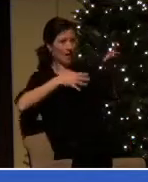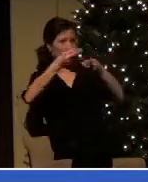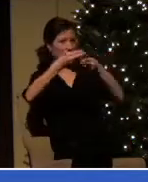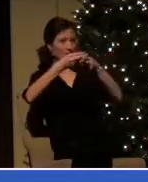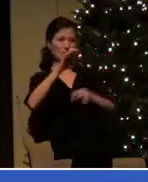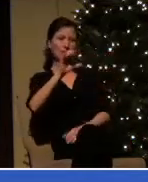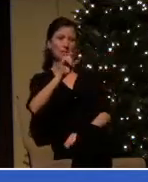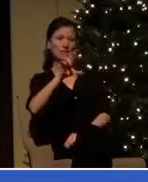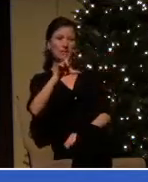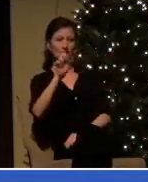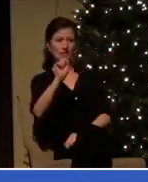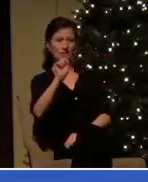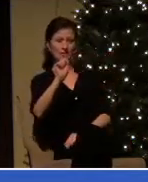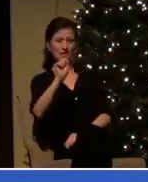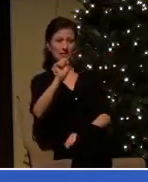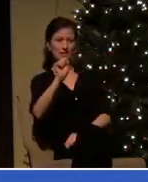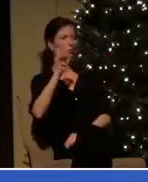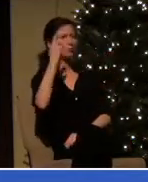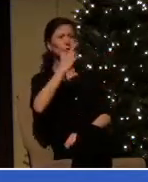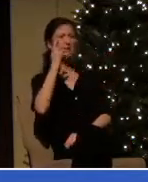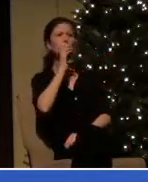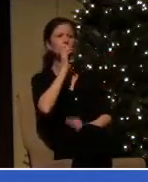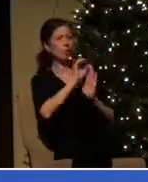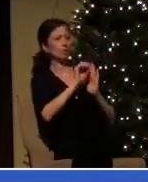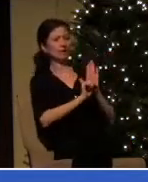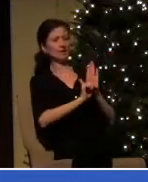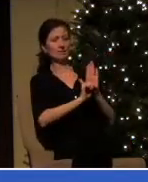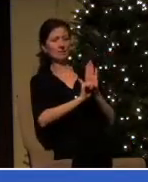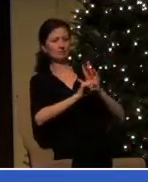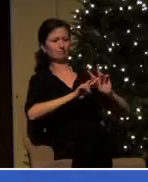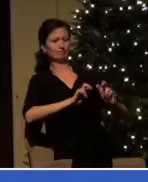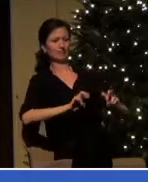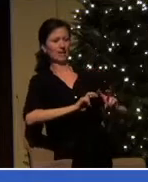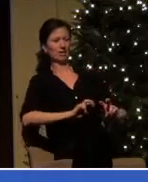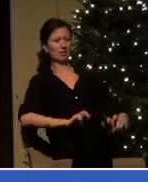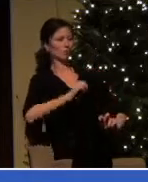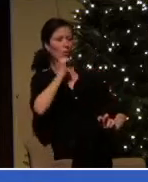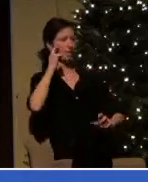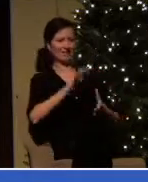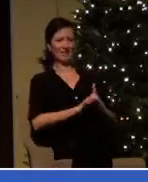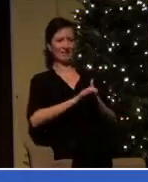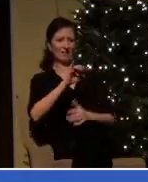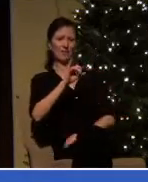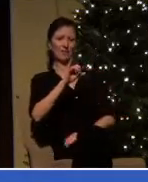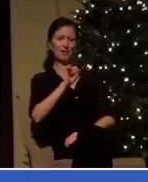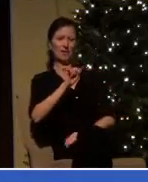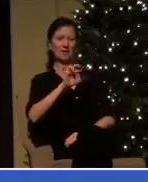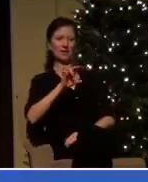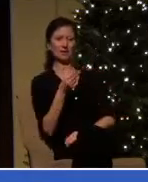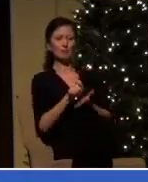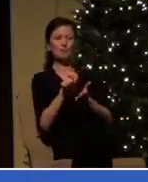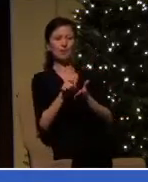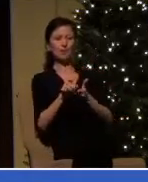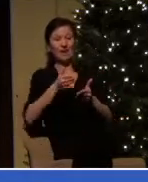lot of Old Testament critics do not believe that Isaiah wrote the last part of the book of